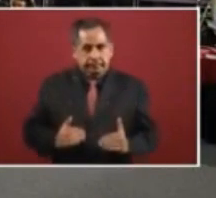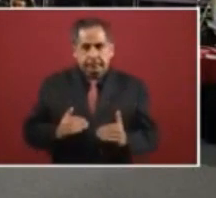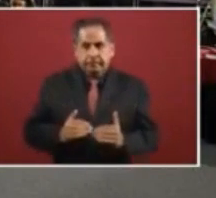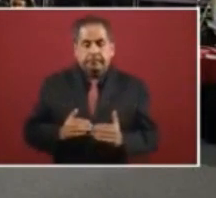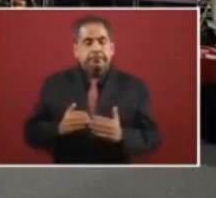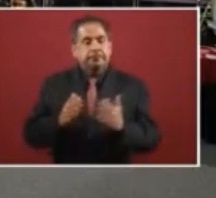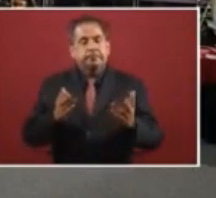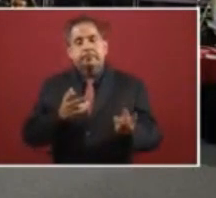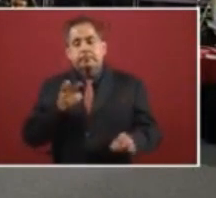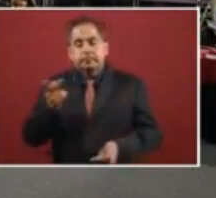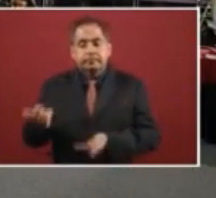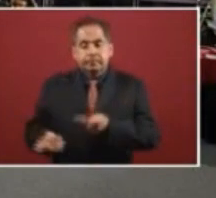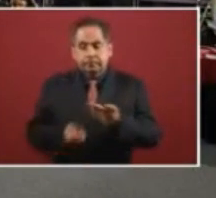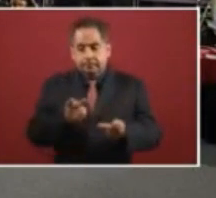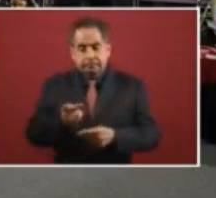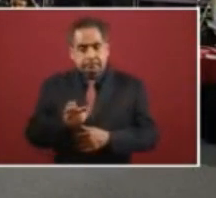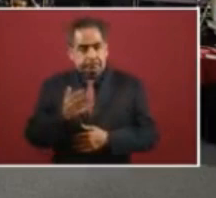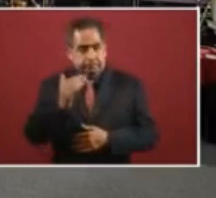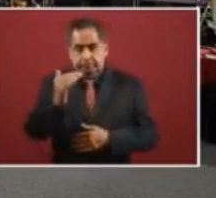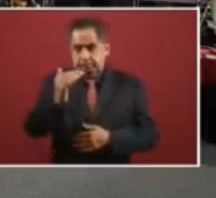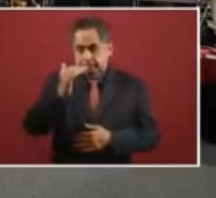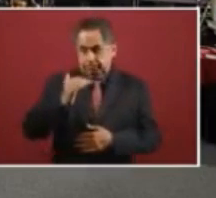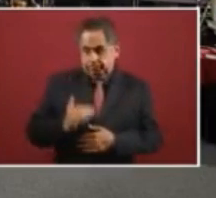as always, the session